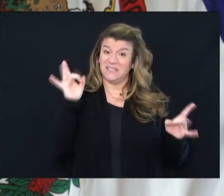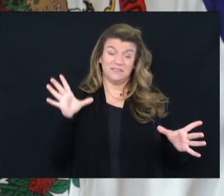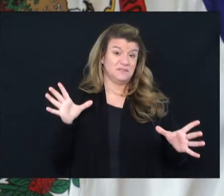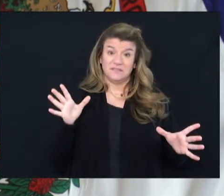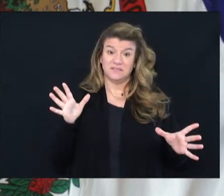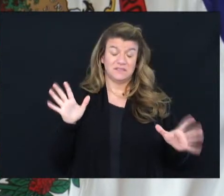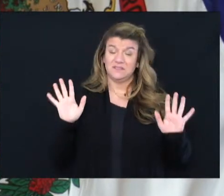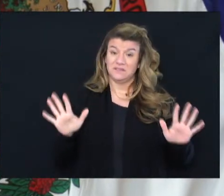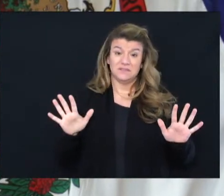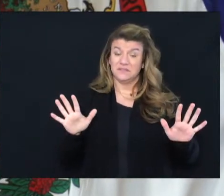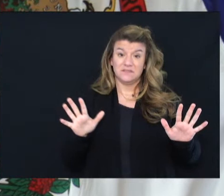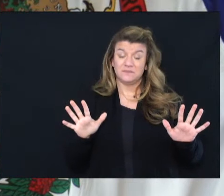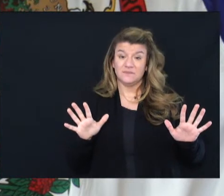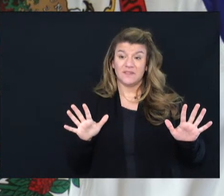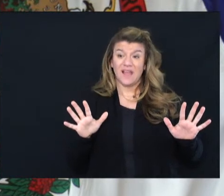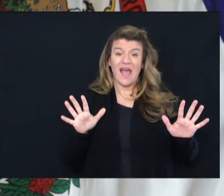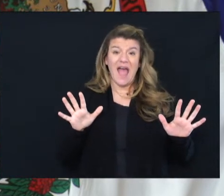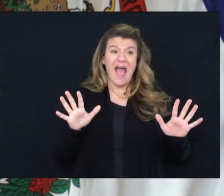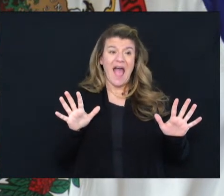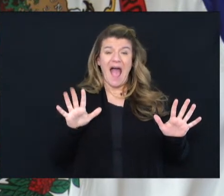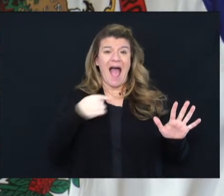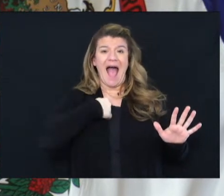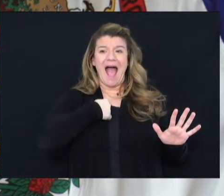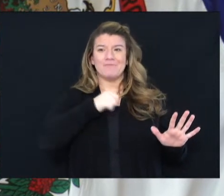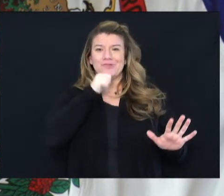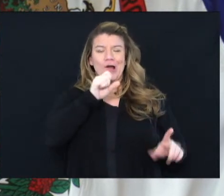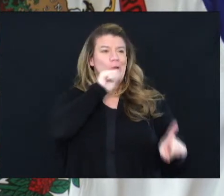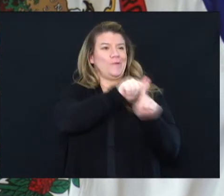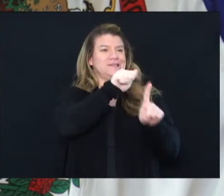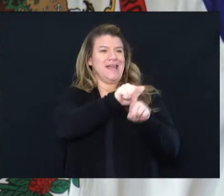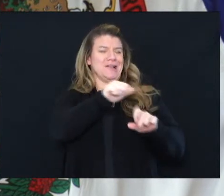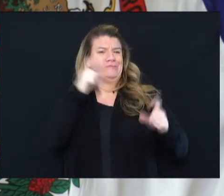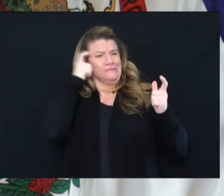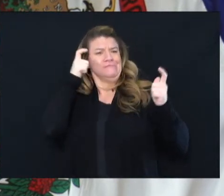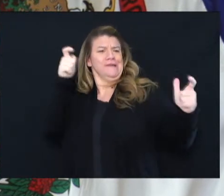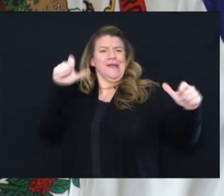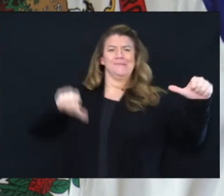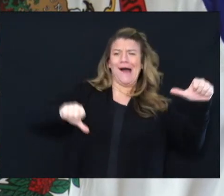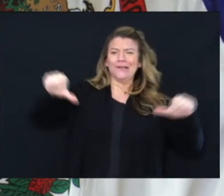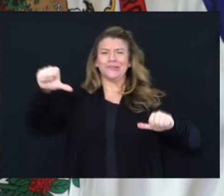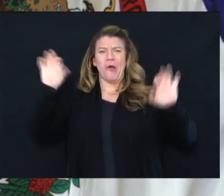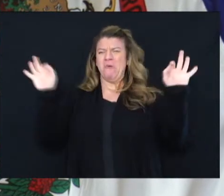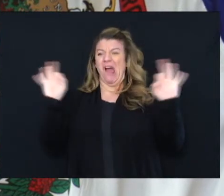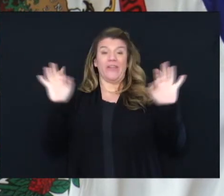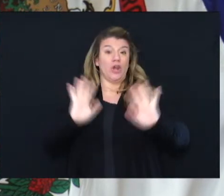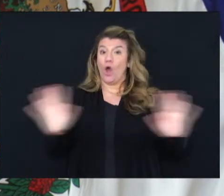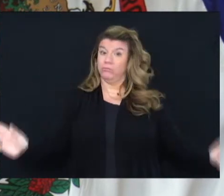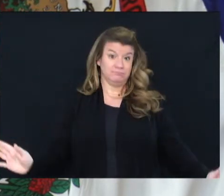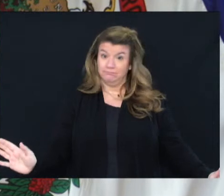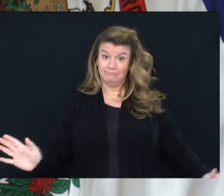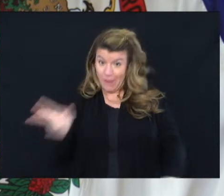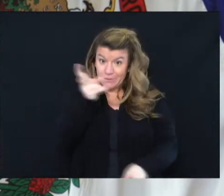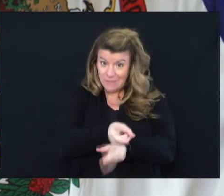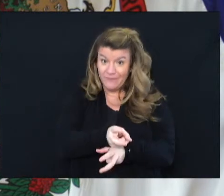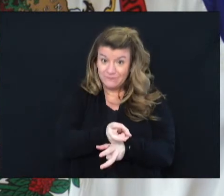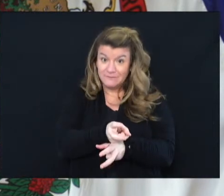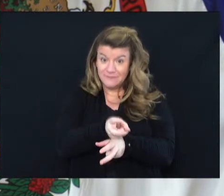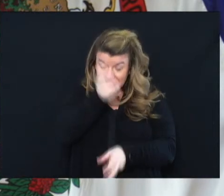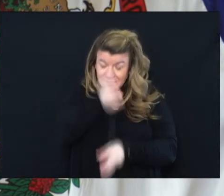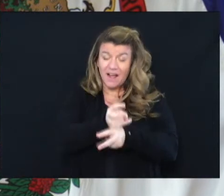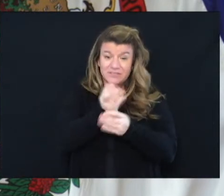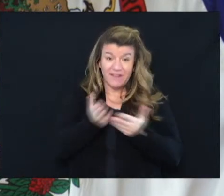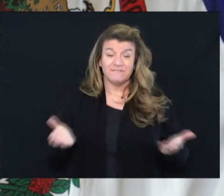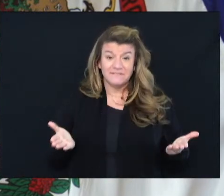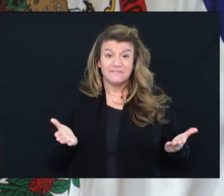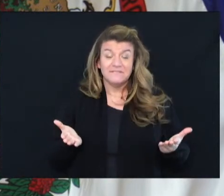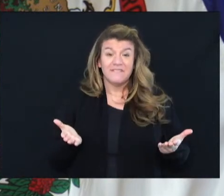I mean, there's no point in acting macho about it and all that kind of stuff. It was tough. It was really tough stuff. And I've